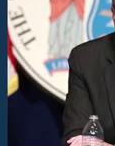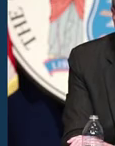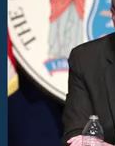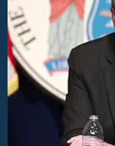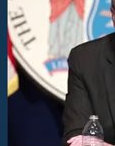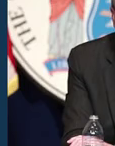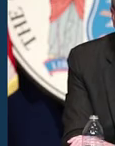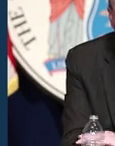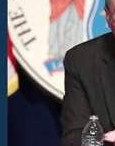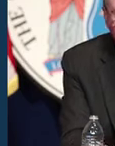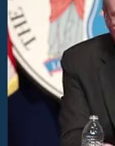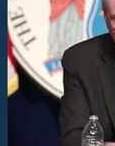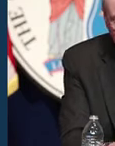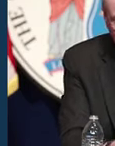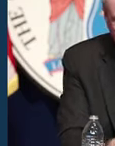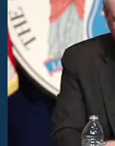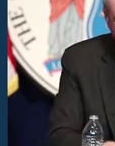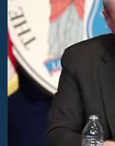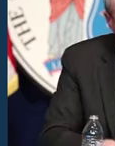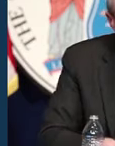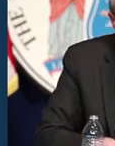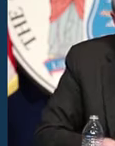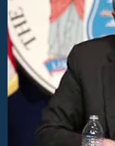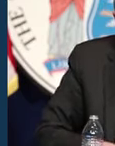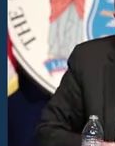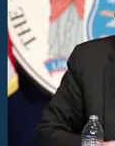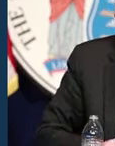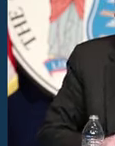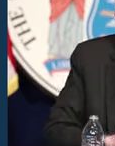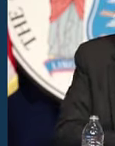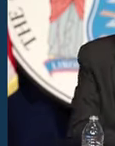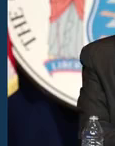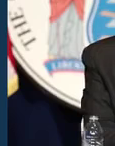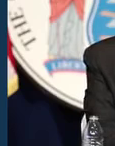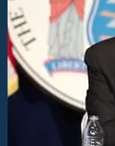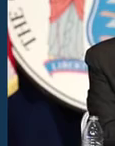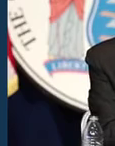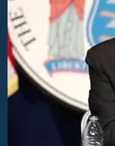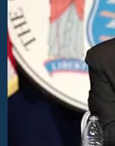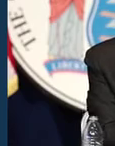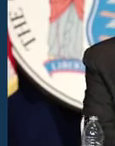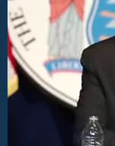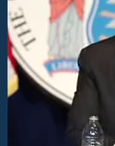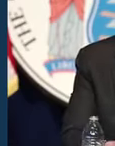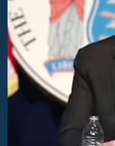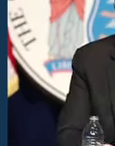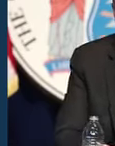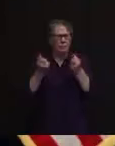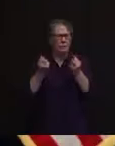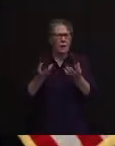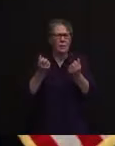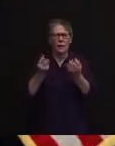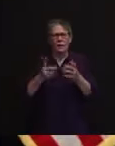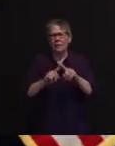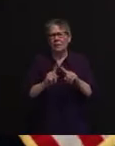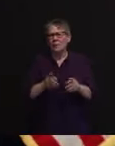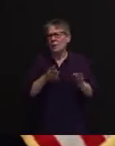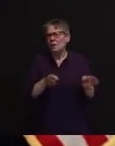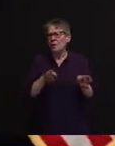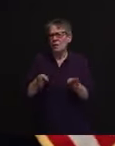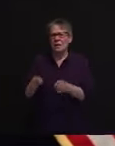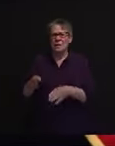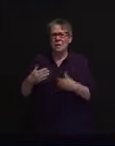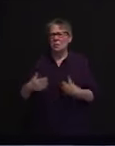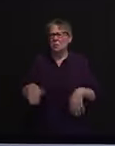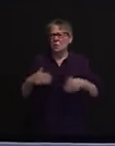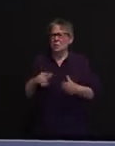too. God rest her soul, Ruth. And with that, please help me welcome the woman who needs no introduction, the Commissioner of the Department of Health, Judy